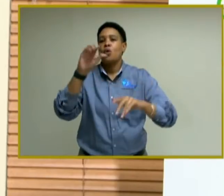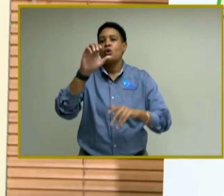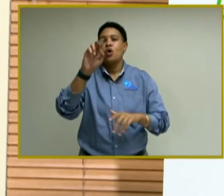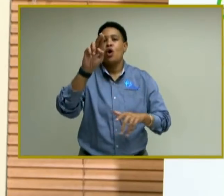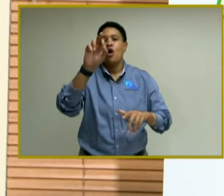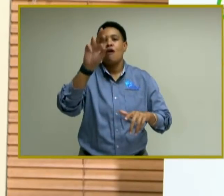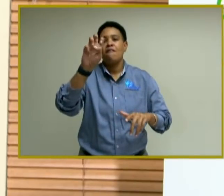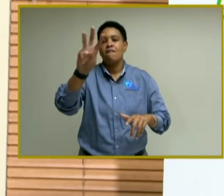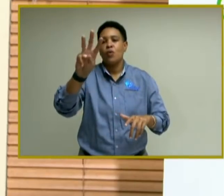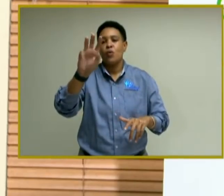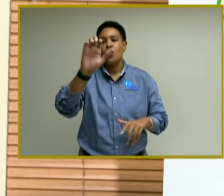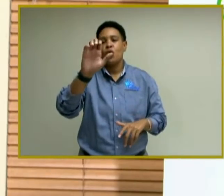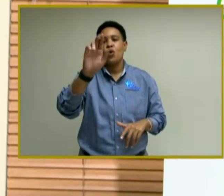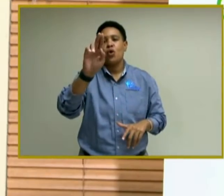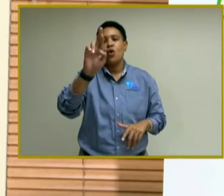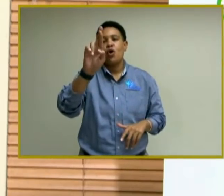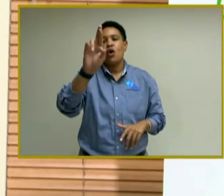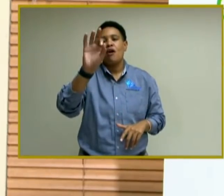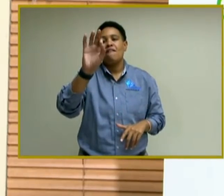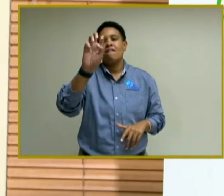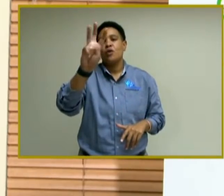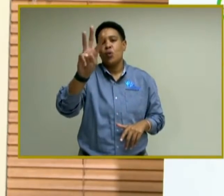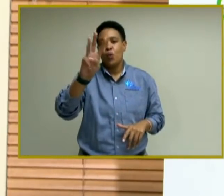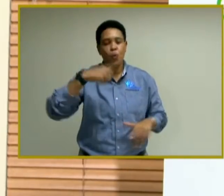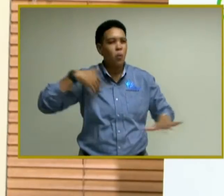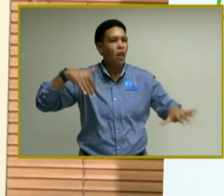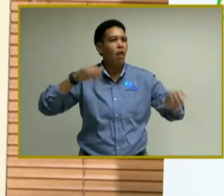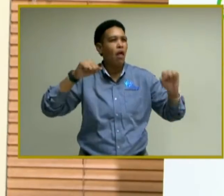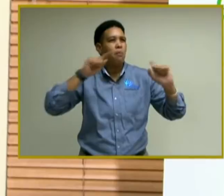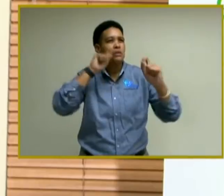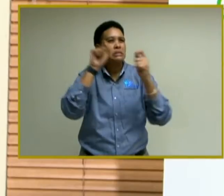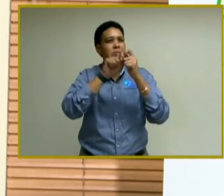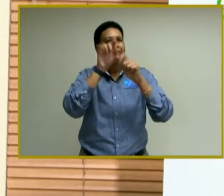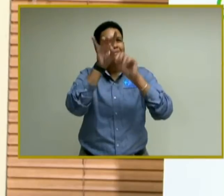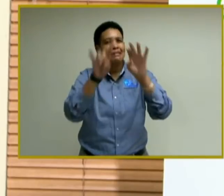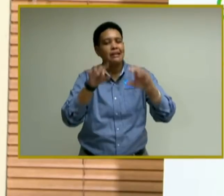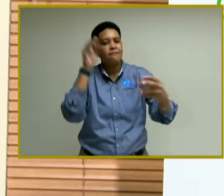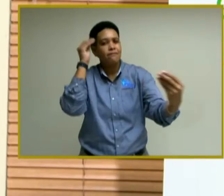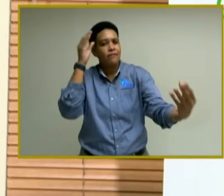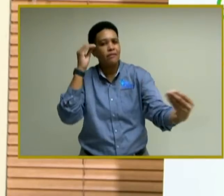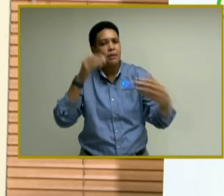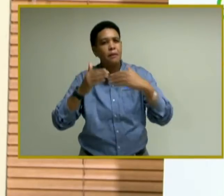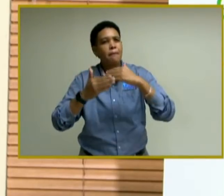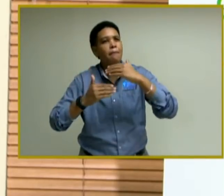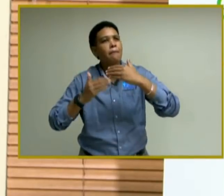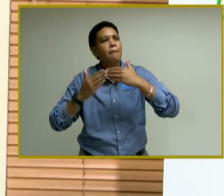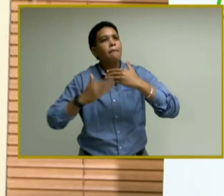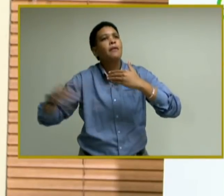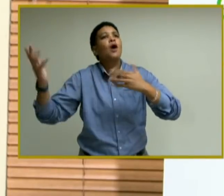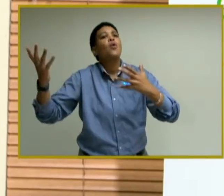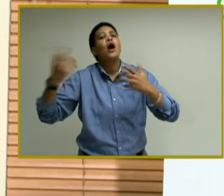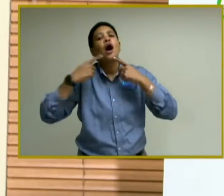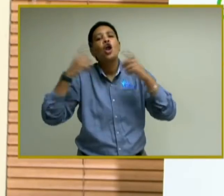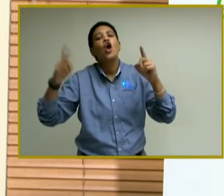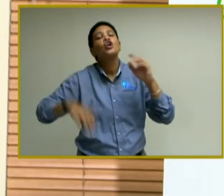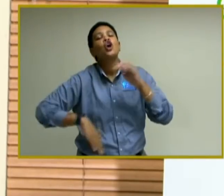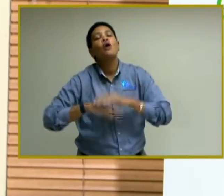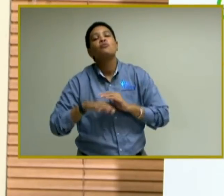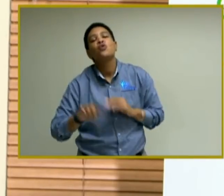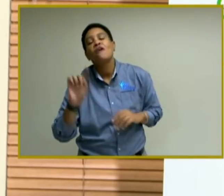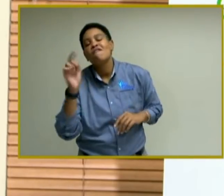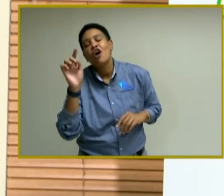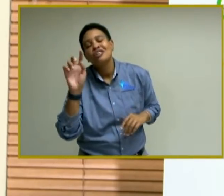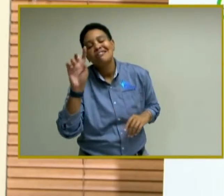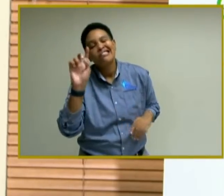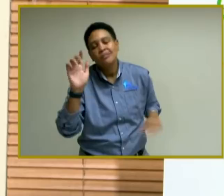not able to provide any specifics on the information beyond what has been announced. Up to the 1st